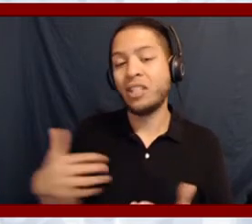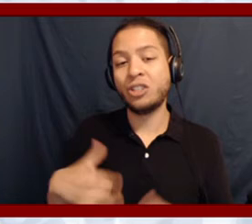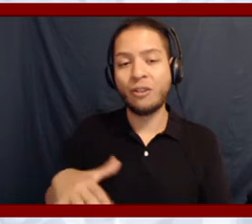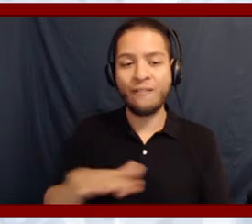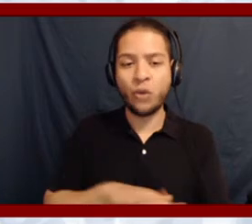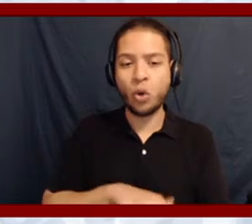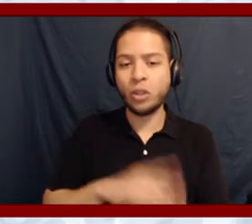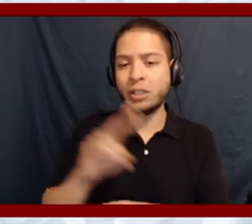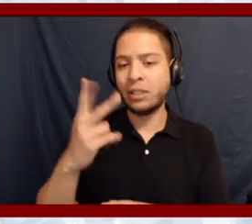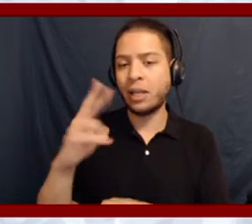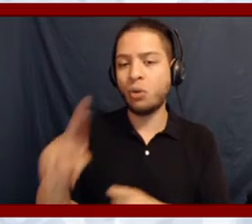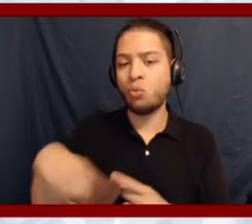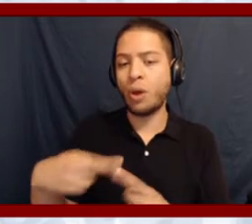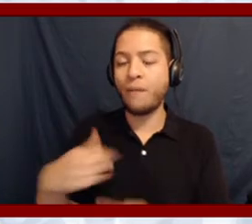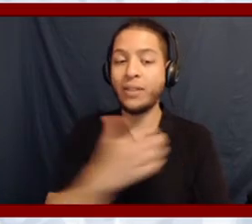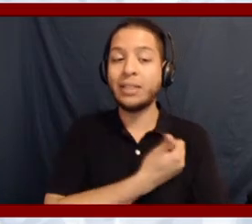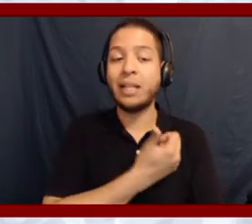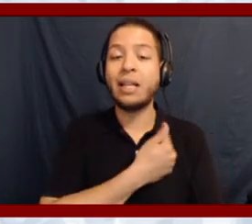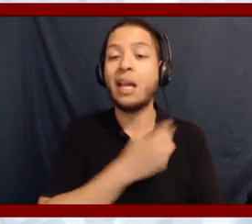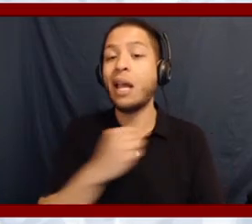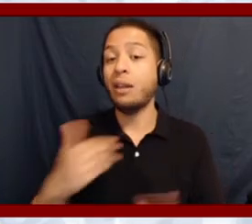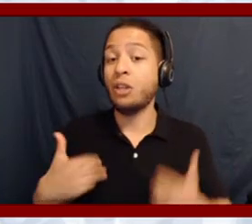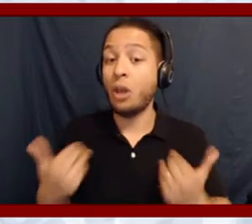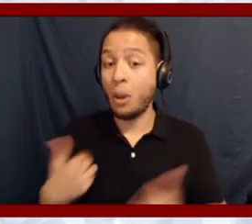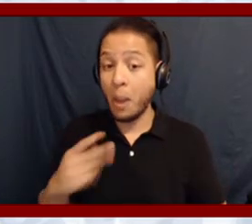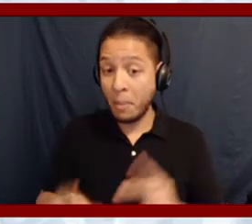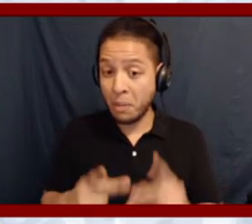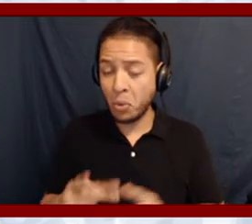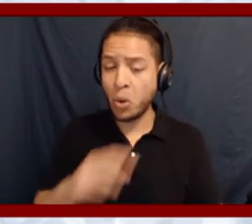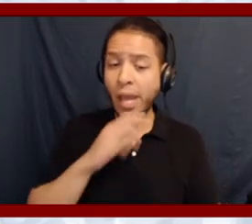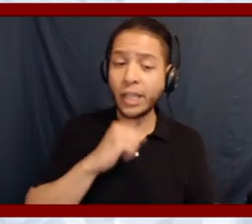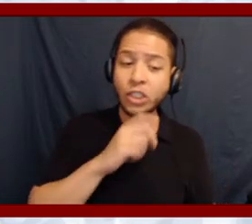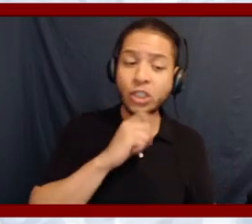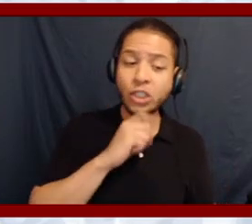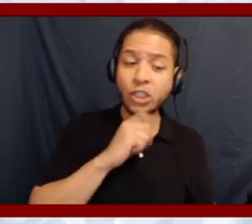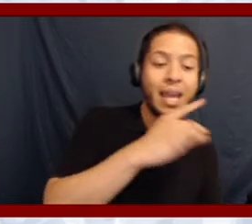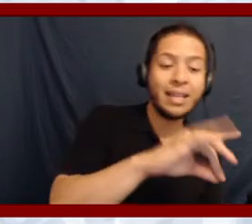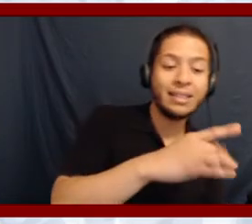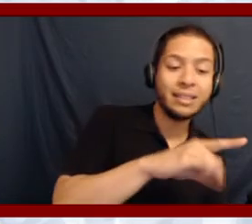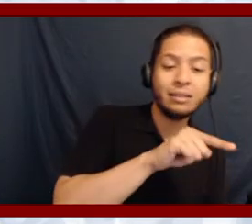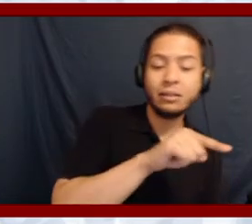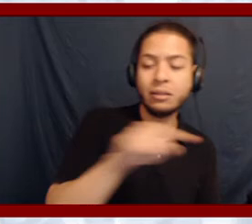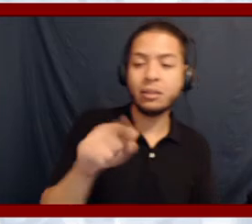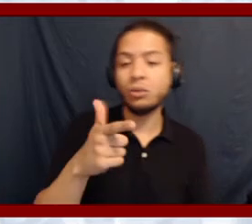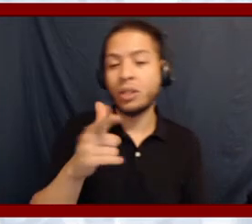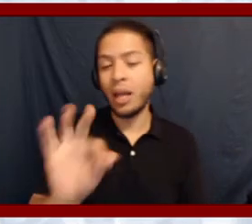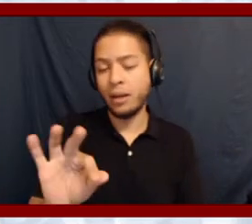young people from, let's say, 18 to 29, comprise about